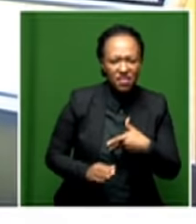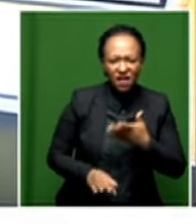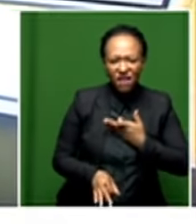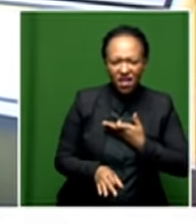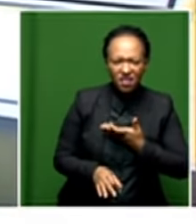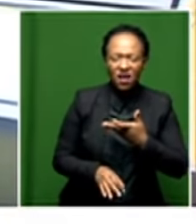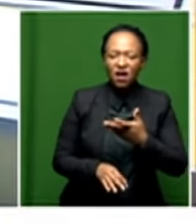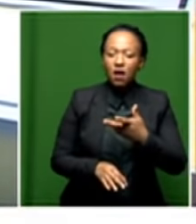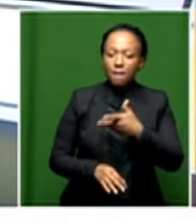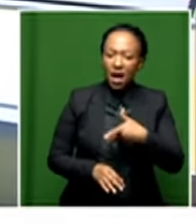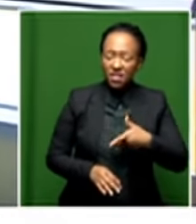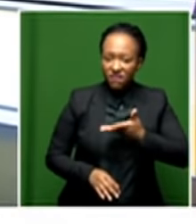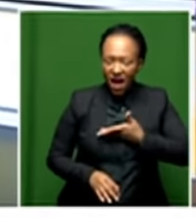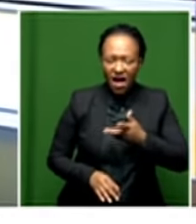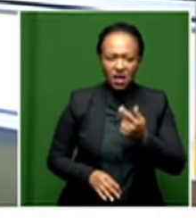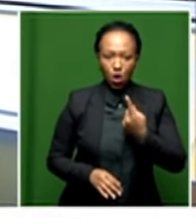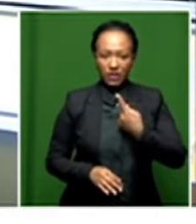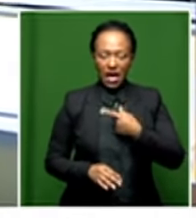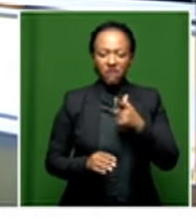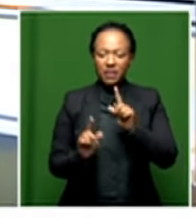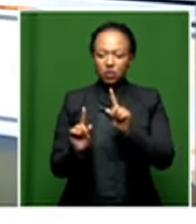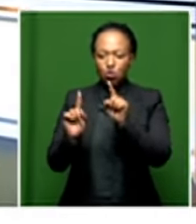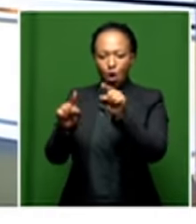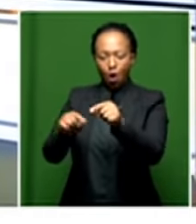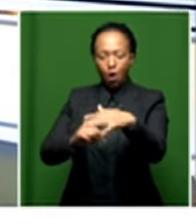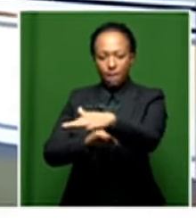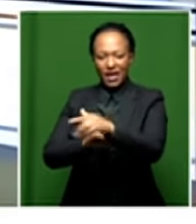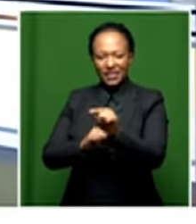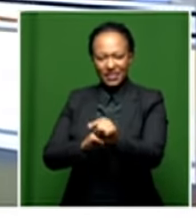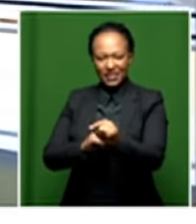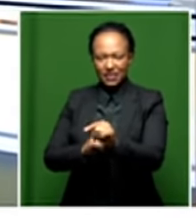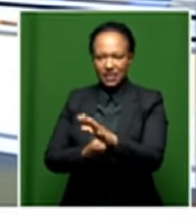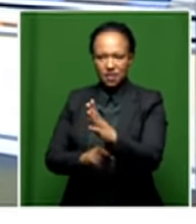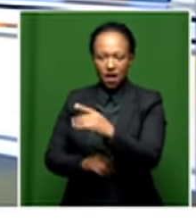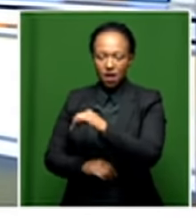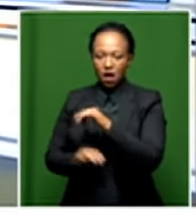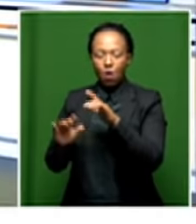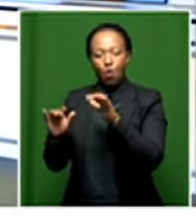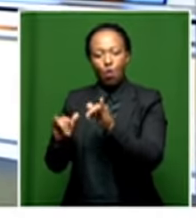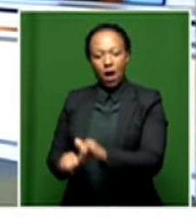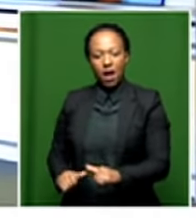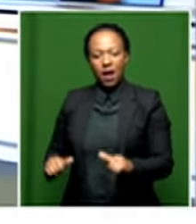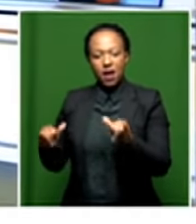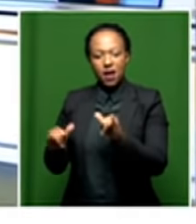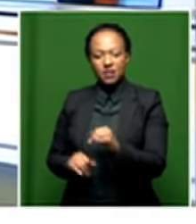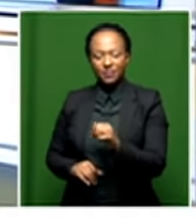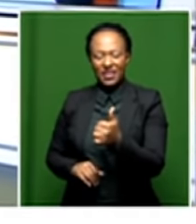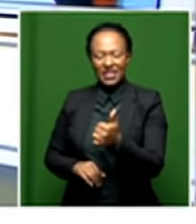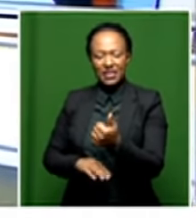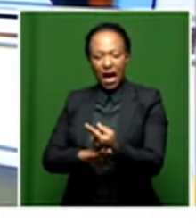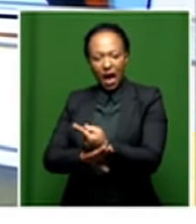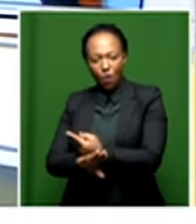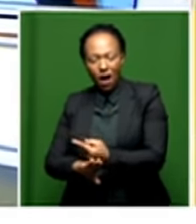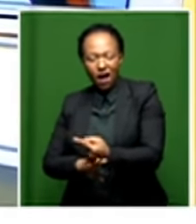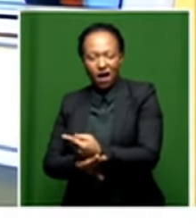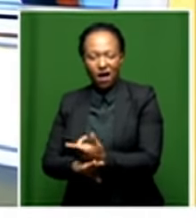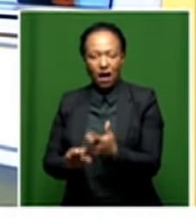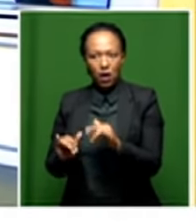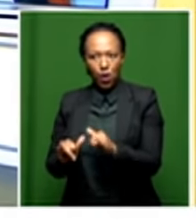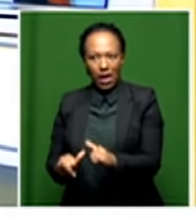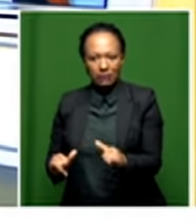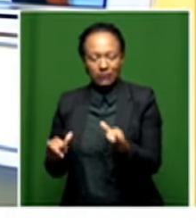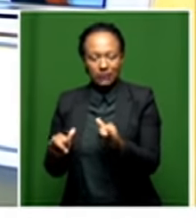or themselves to get to a site and then stand there for maybe 6 hours minimum sometimes. And we're only